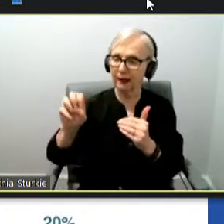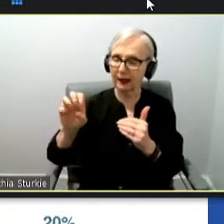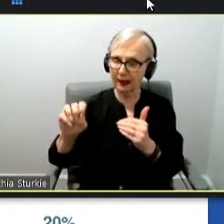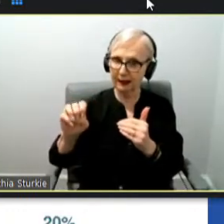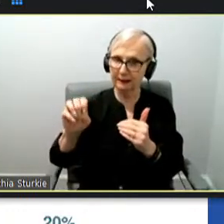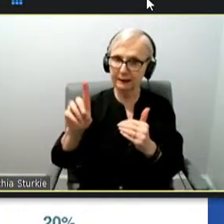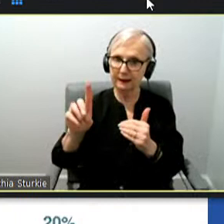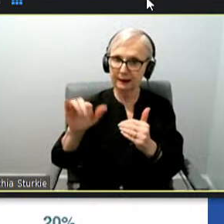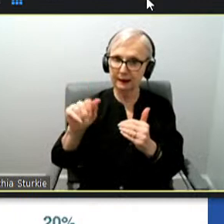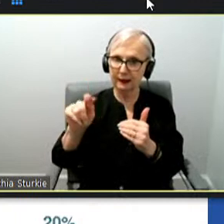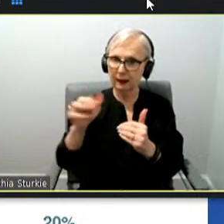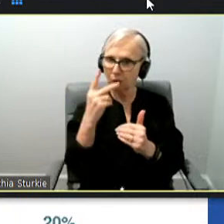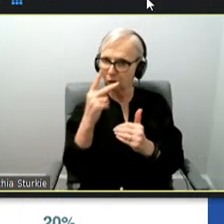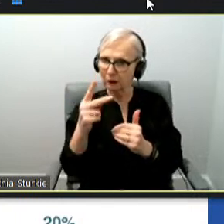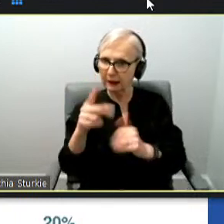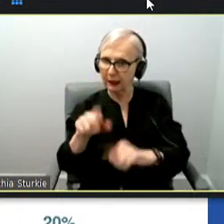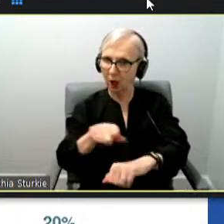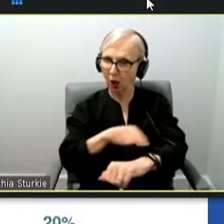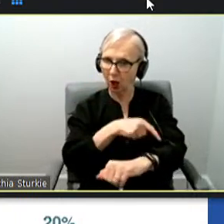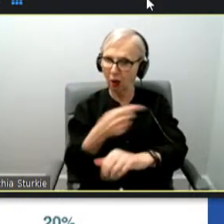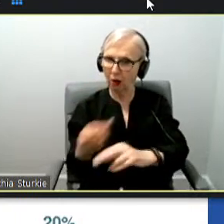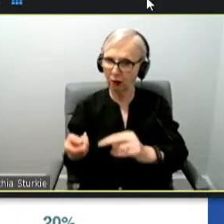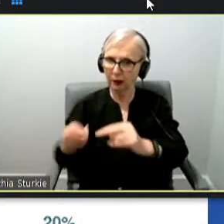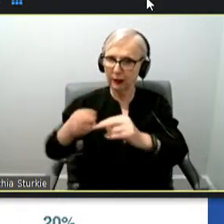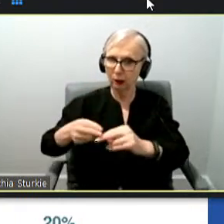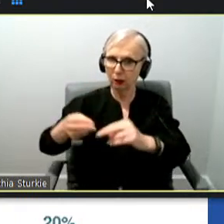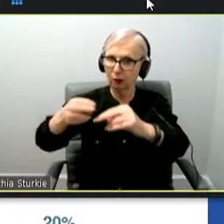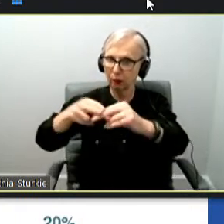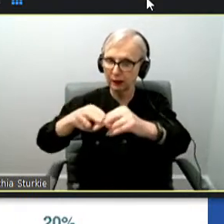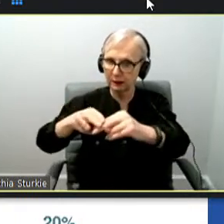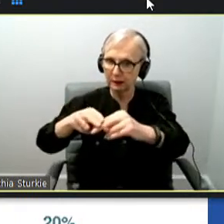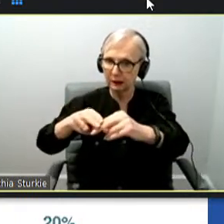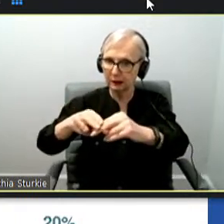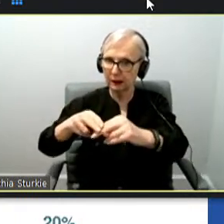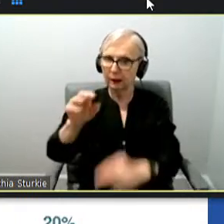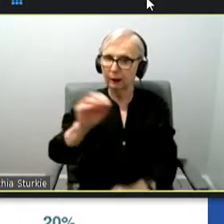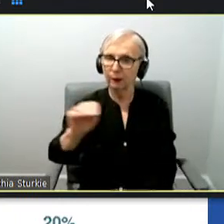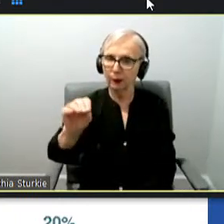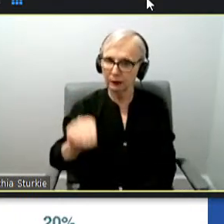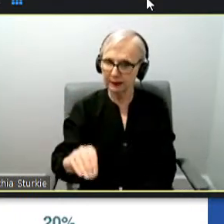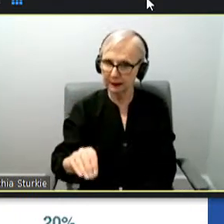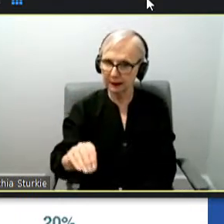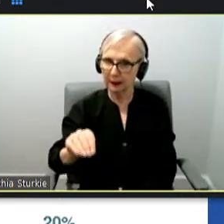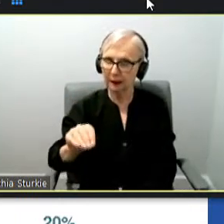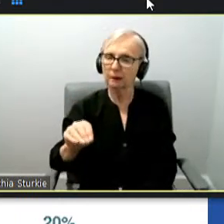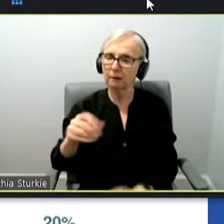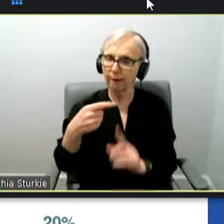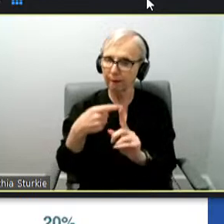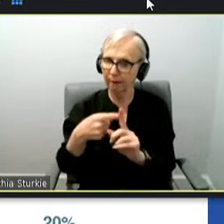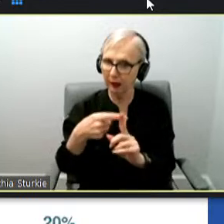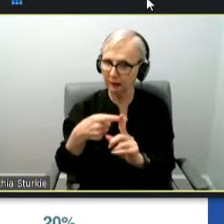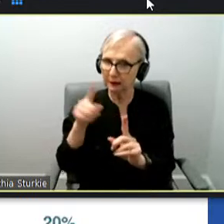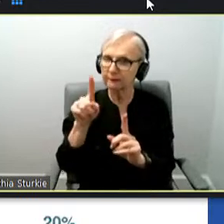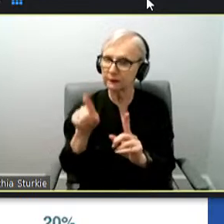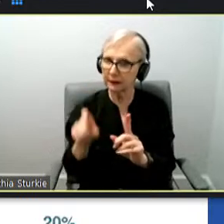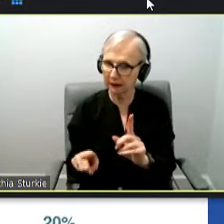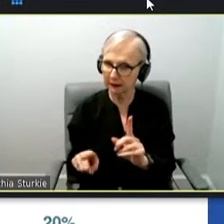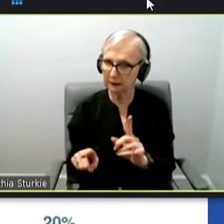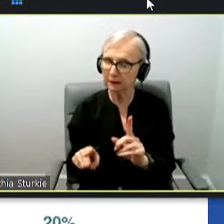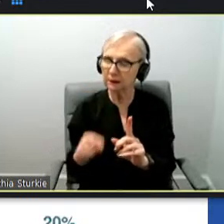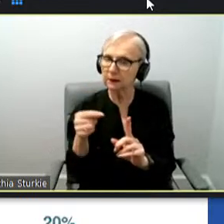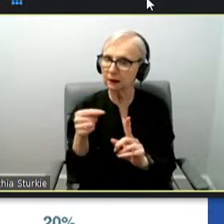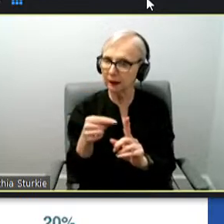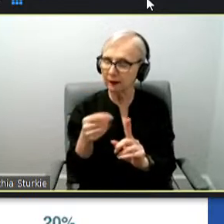see a little bit longer of an increasing trend here when you look at our percent positivity data. So again, after several weeks